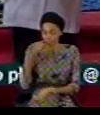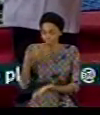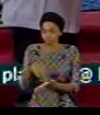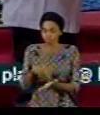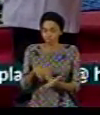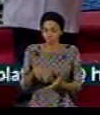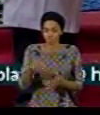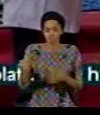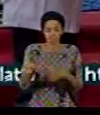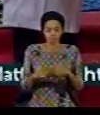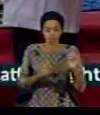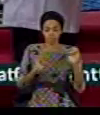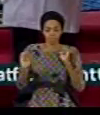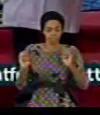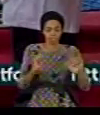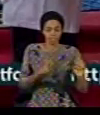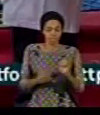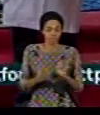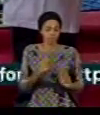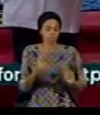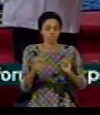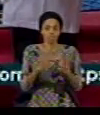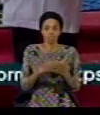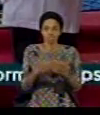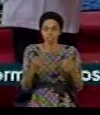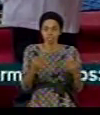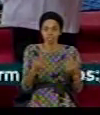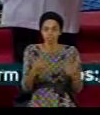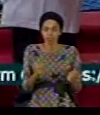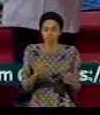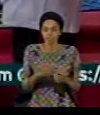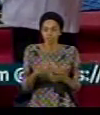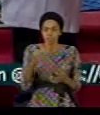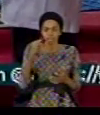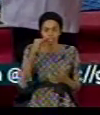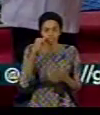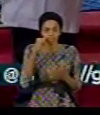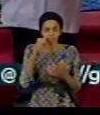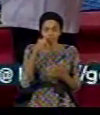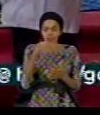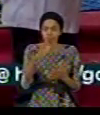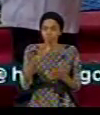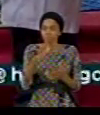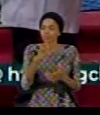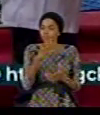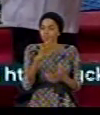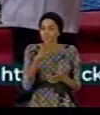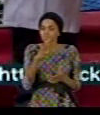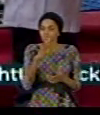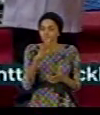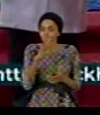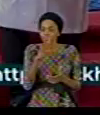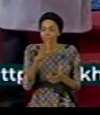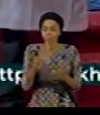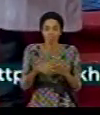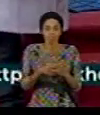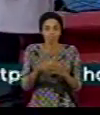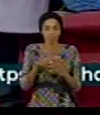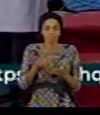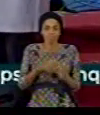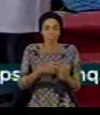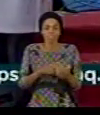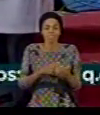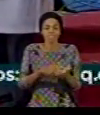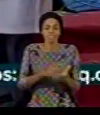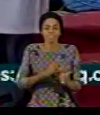And she started to do it. Immediately, before I know, she starts running. And she was not able to do any other thing. I said, may the name of the